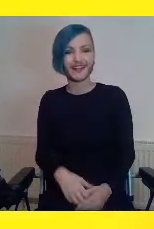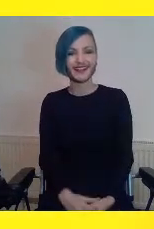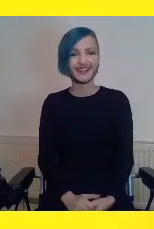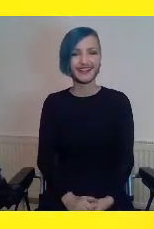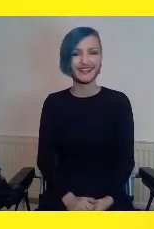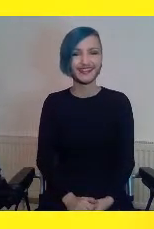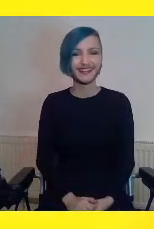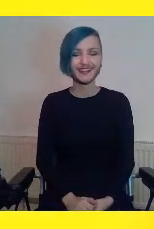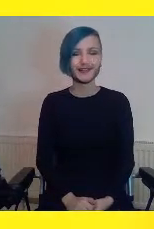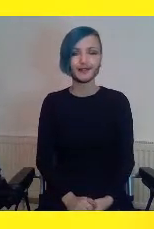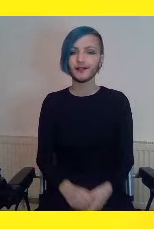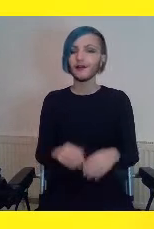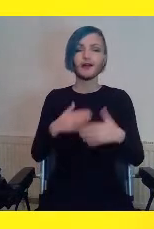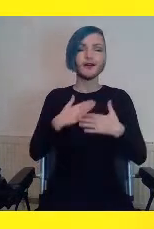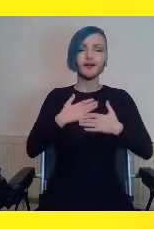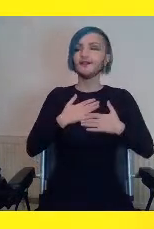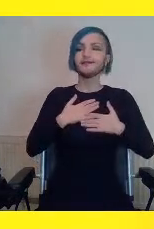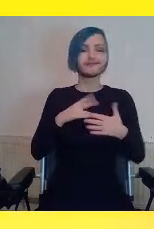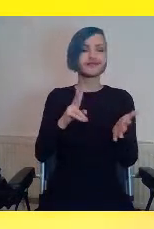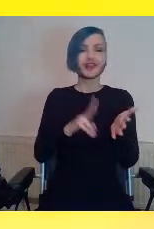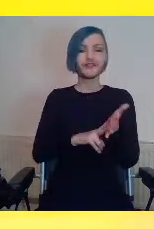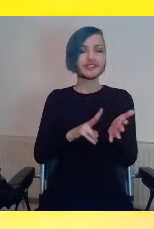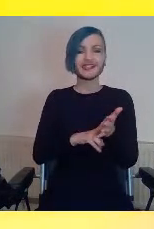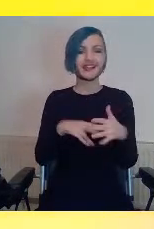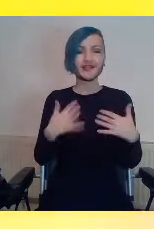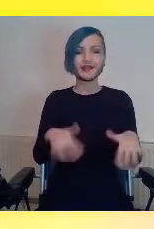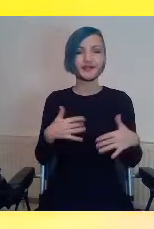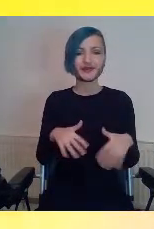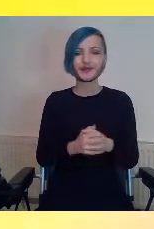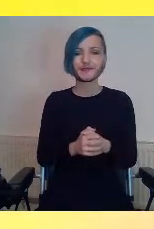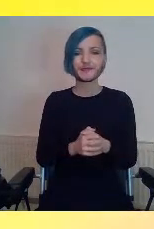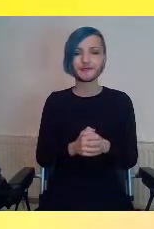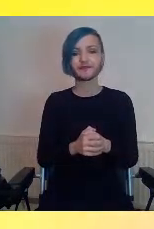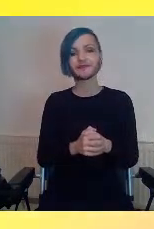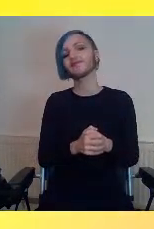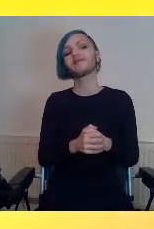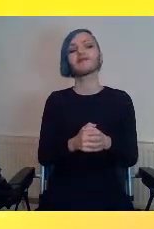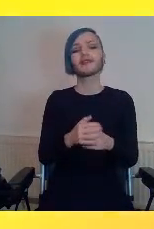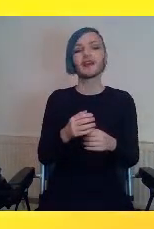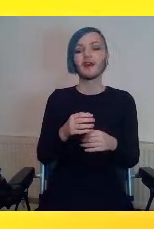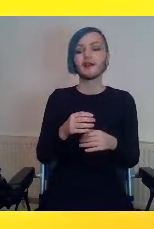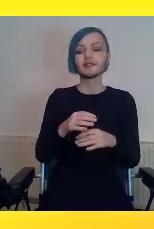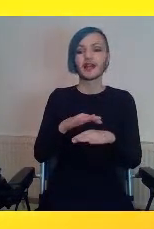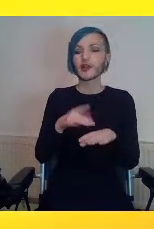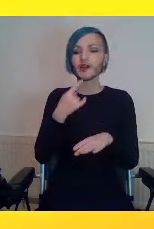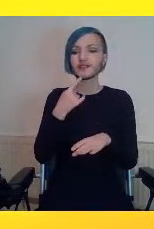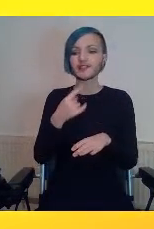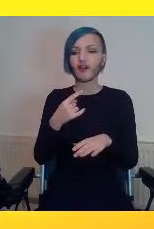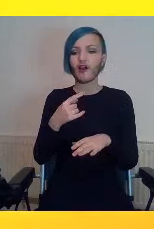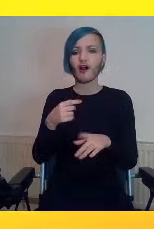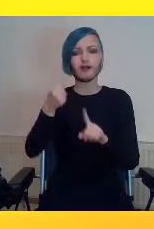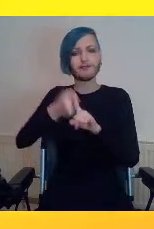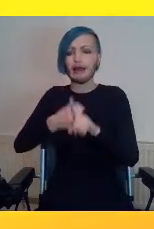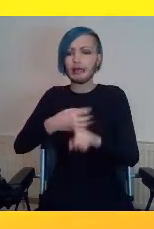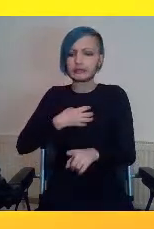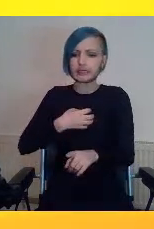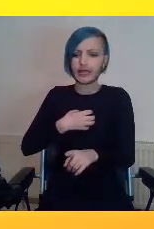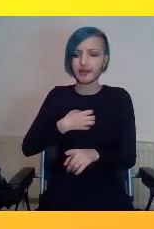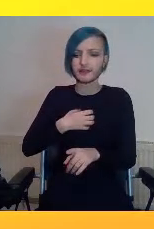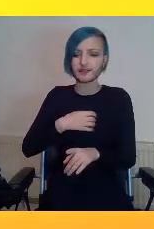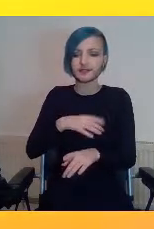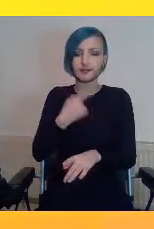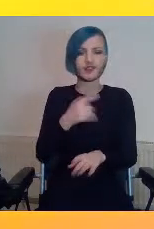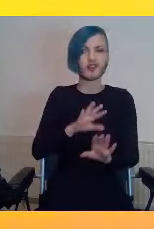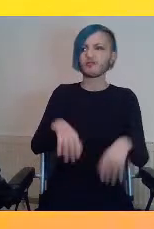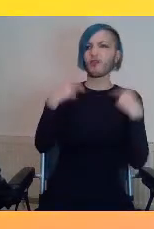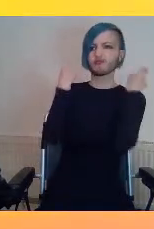Vitalina, you have just humbled me. Instead of saying violence or threats of violence scared you, you're just like, well, actually, I'm not scared of anything. But like,